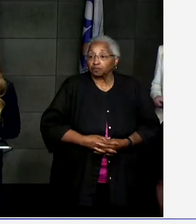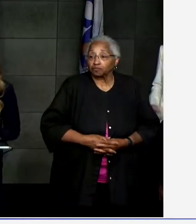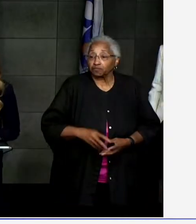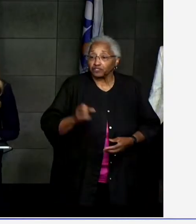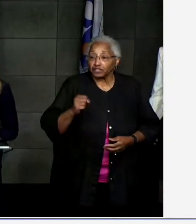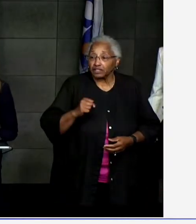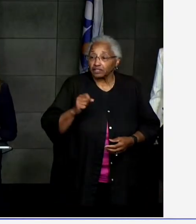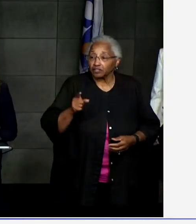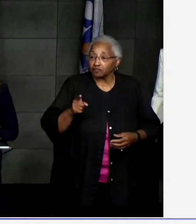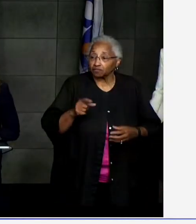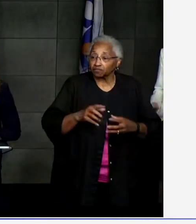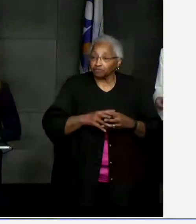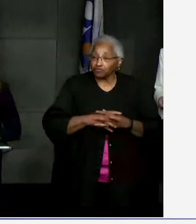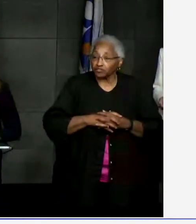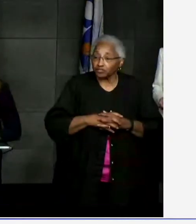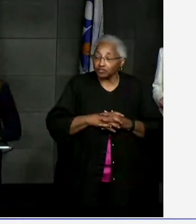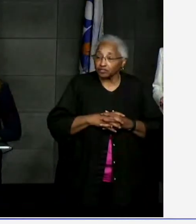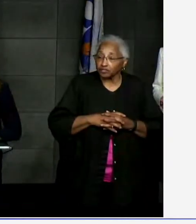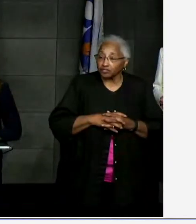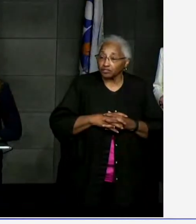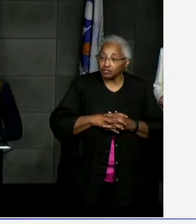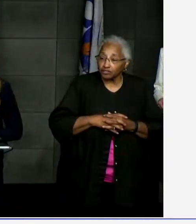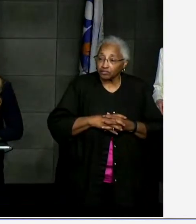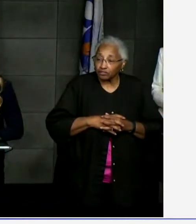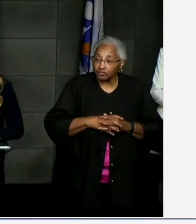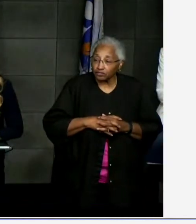Yes, in the bright blue shirt here.